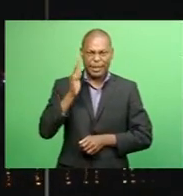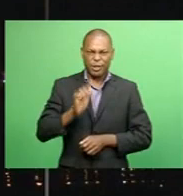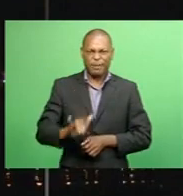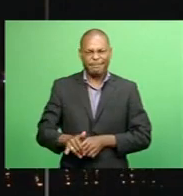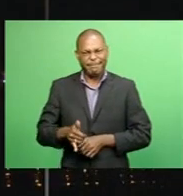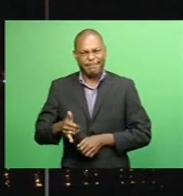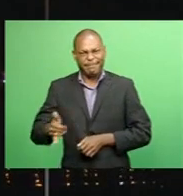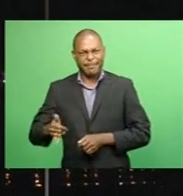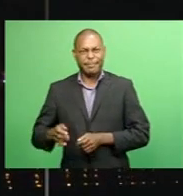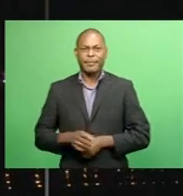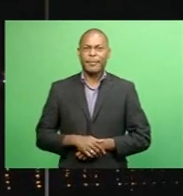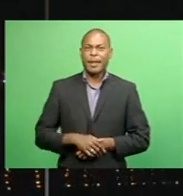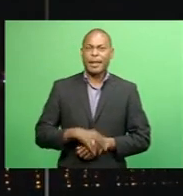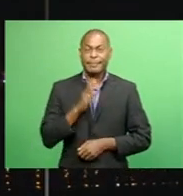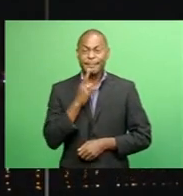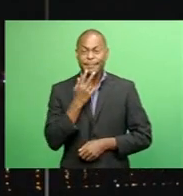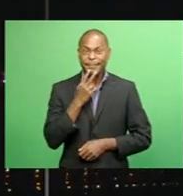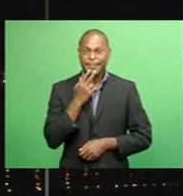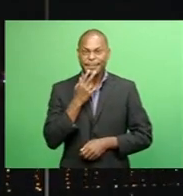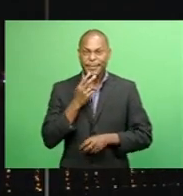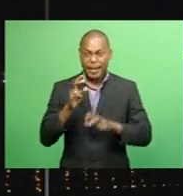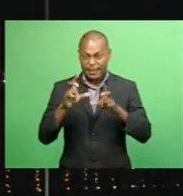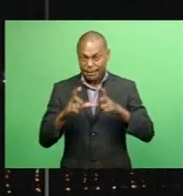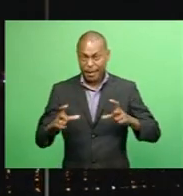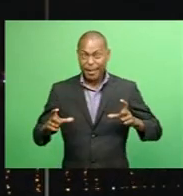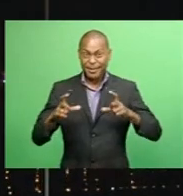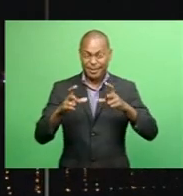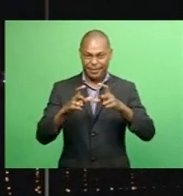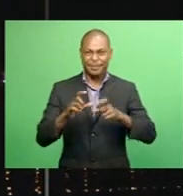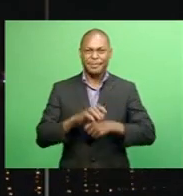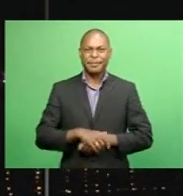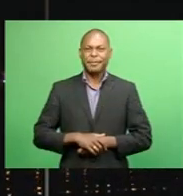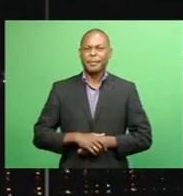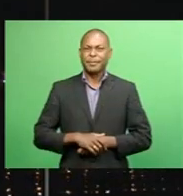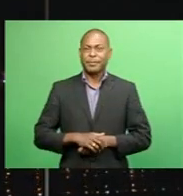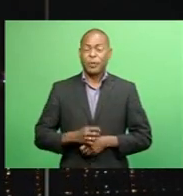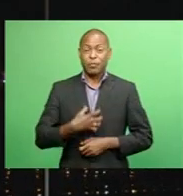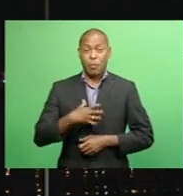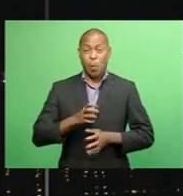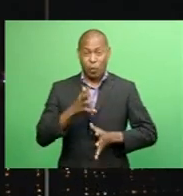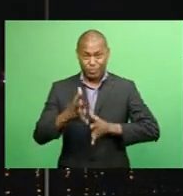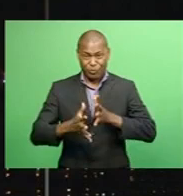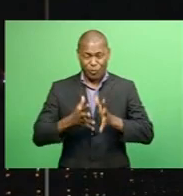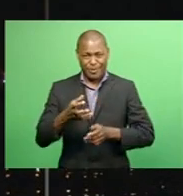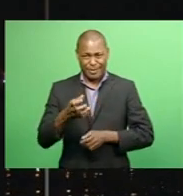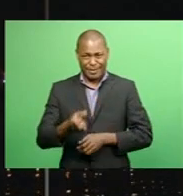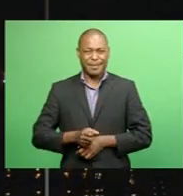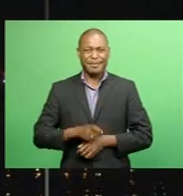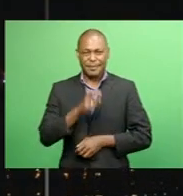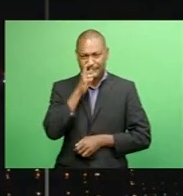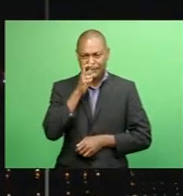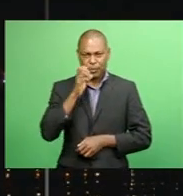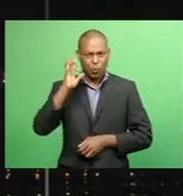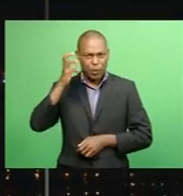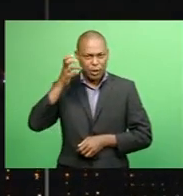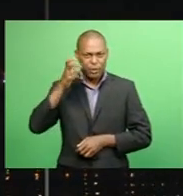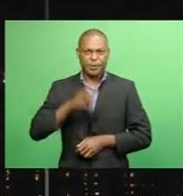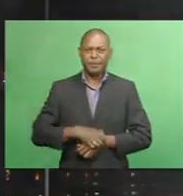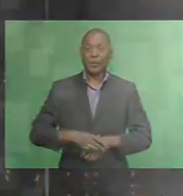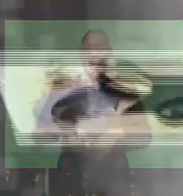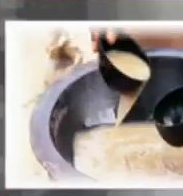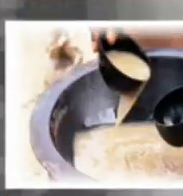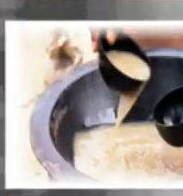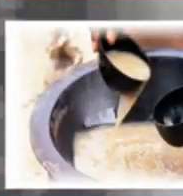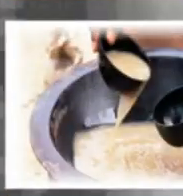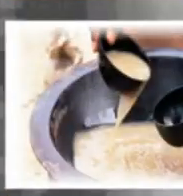surveyors remain a challenge. For these stories and others, you can tune in daily to our sister radio station, Gold FM. To our poll question, this